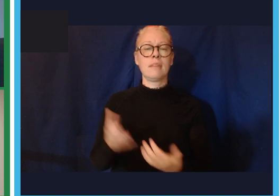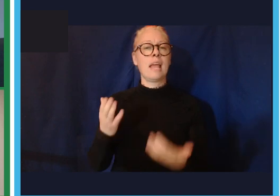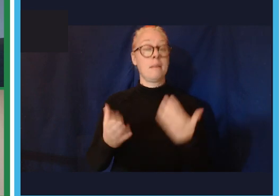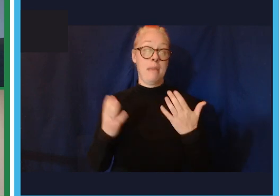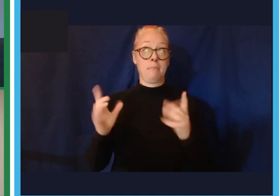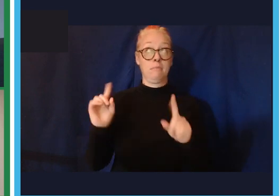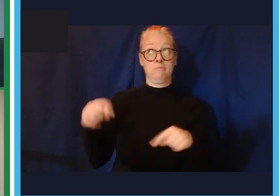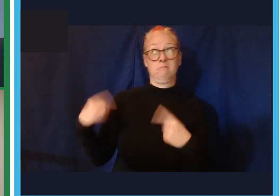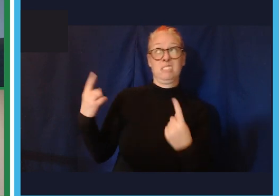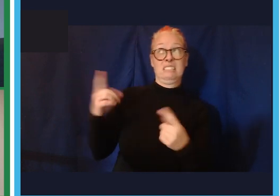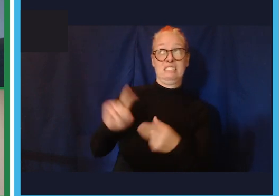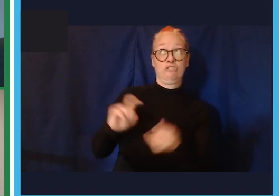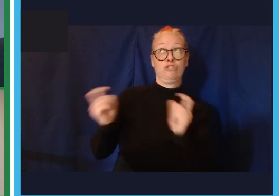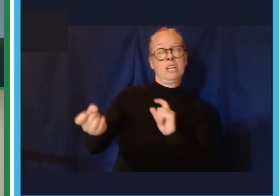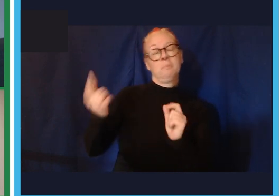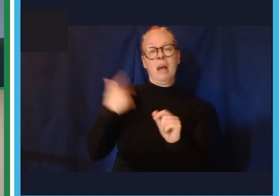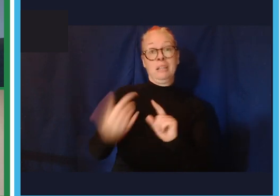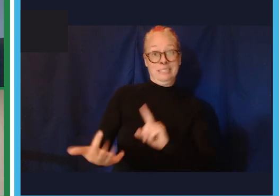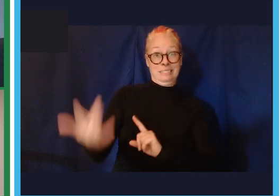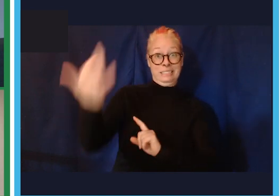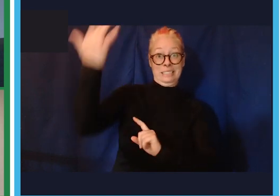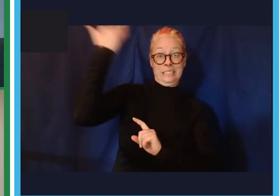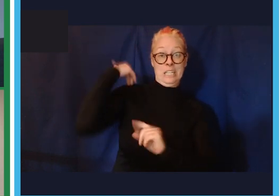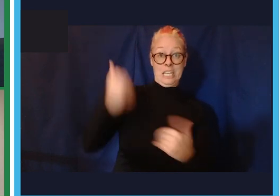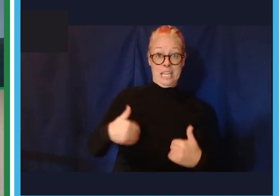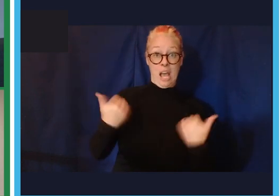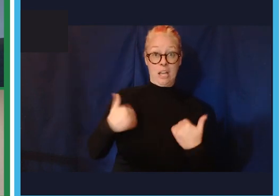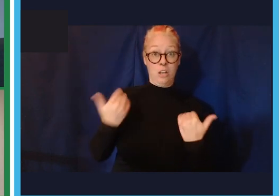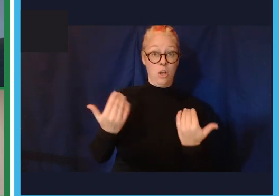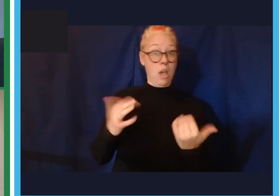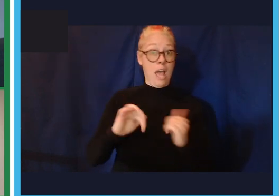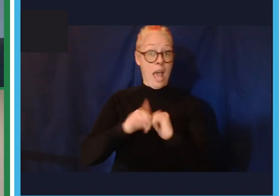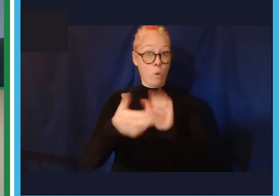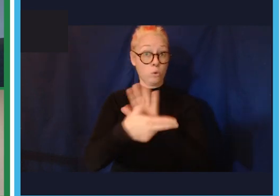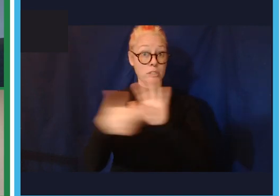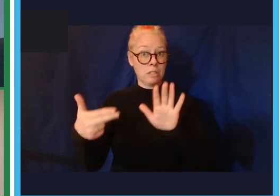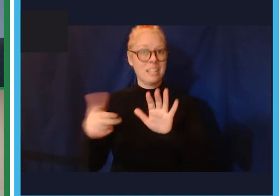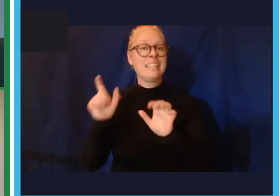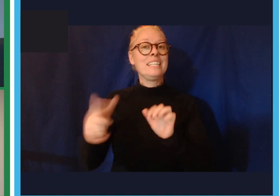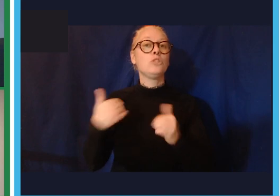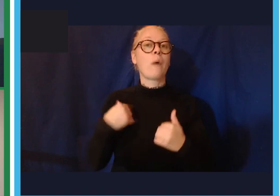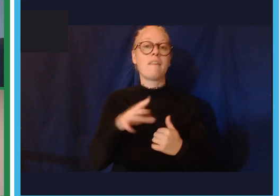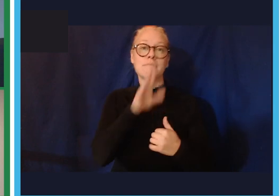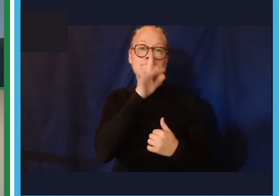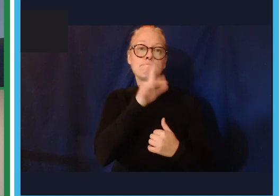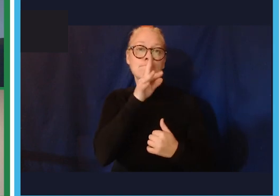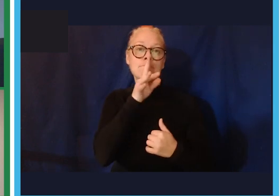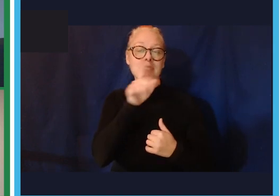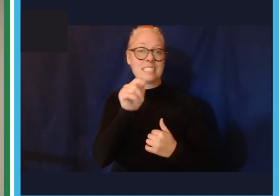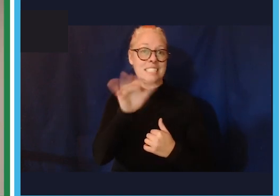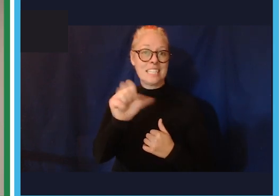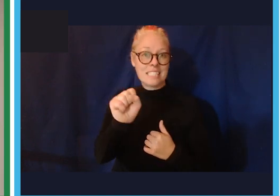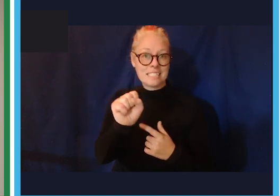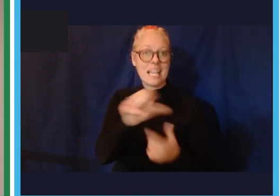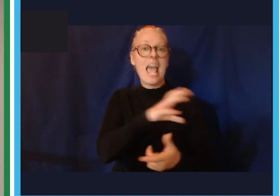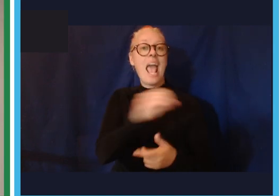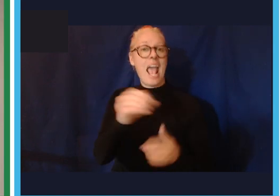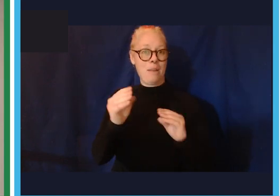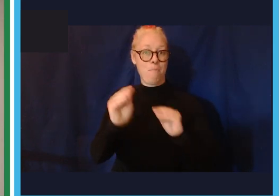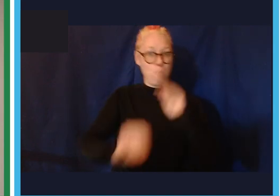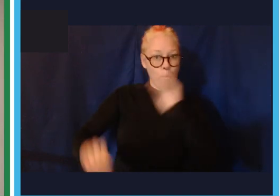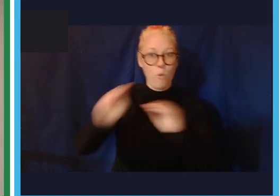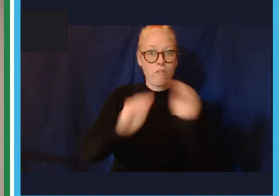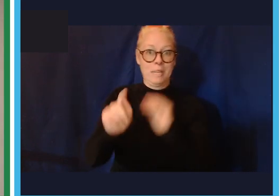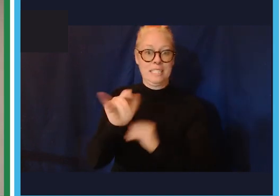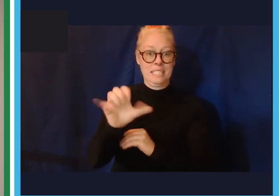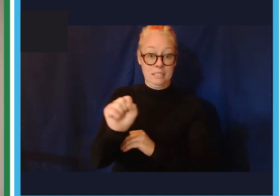certainly used to have both, and I guess still do from time to time, but after a while, yeah, I mean, I think it just went the path